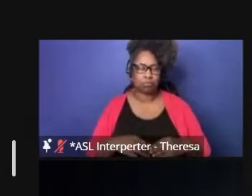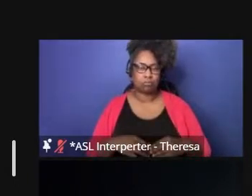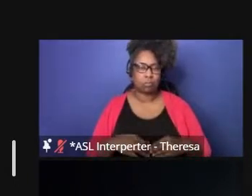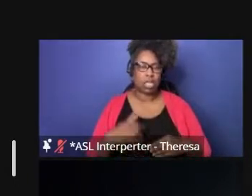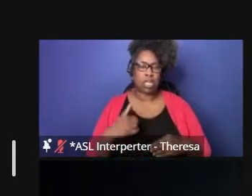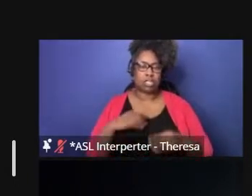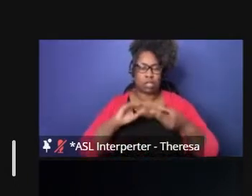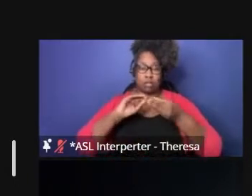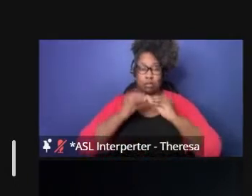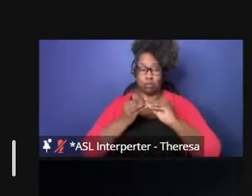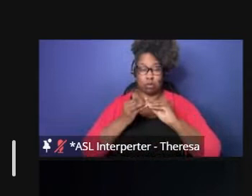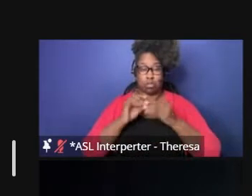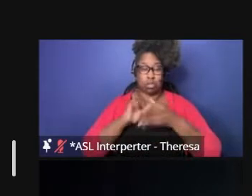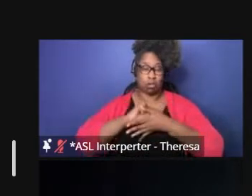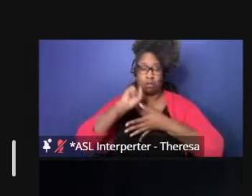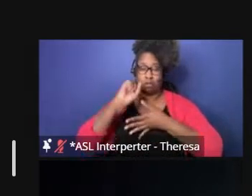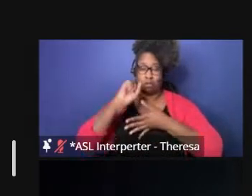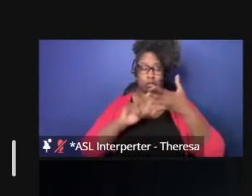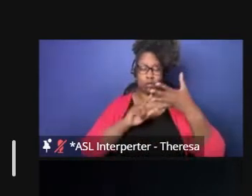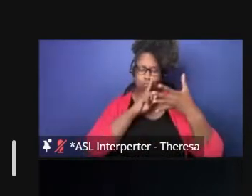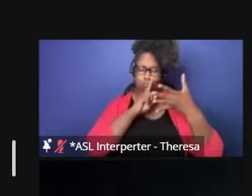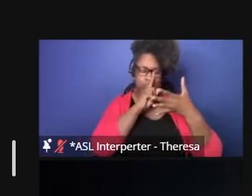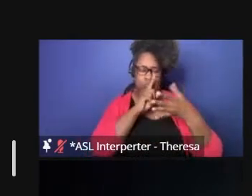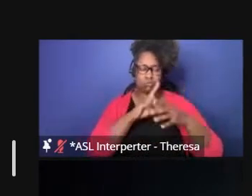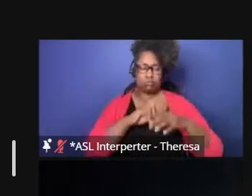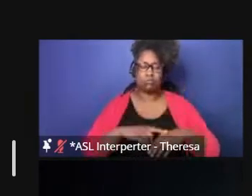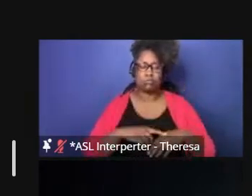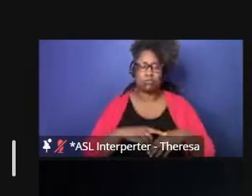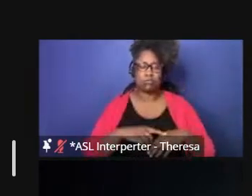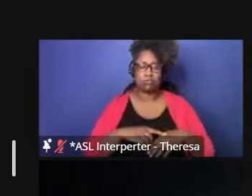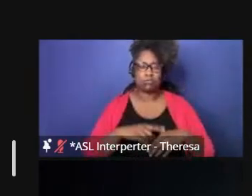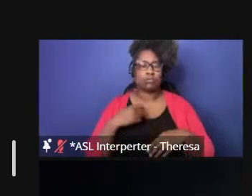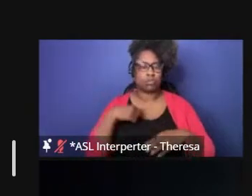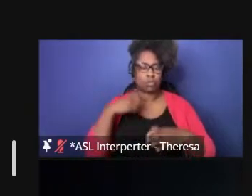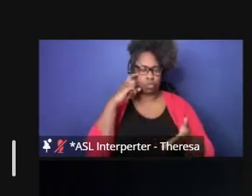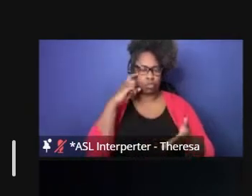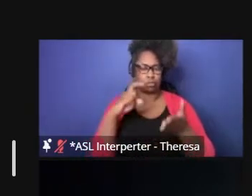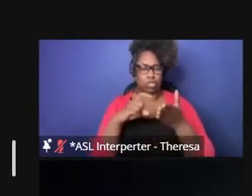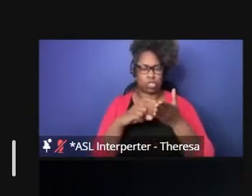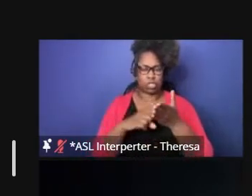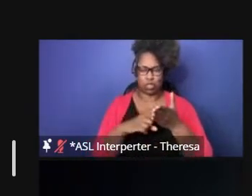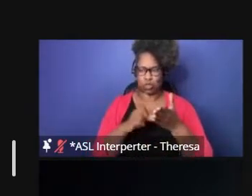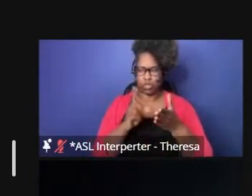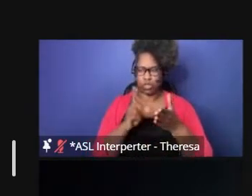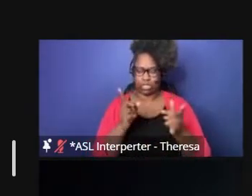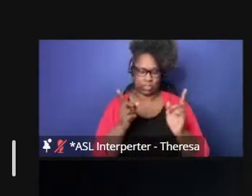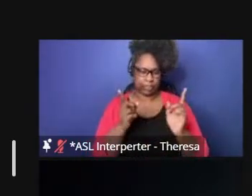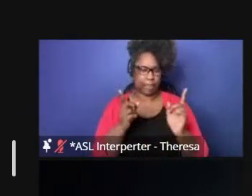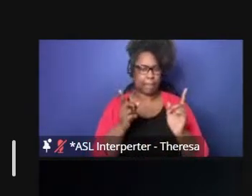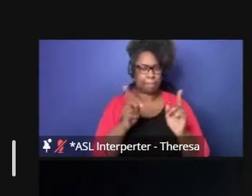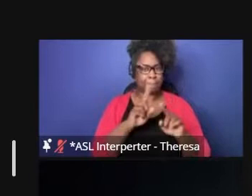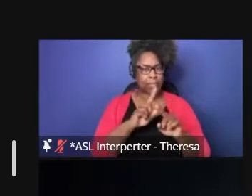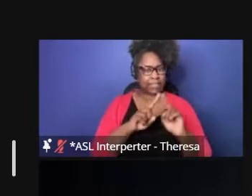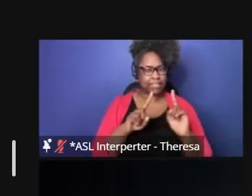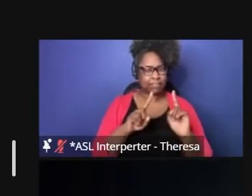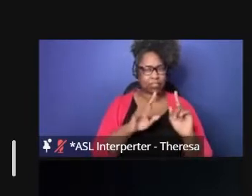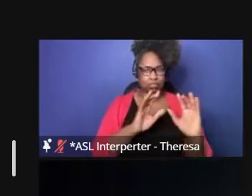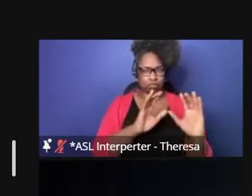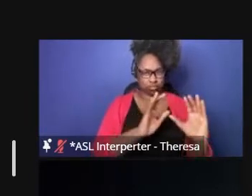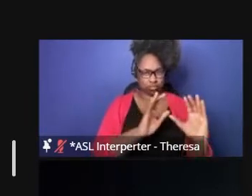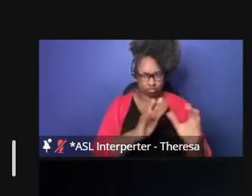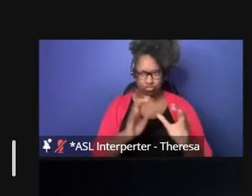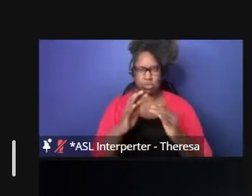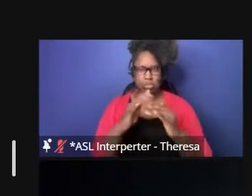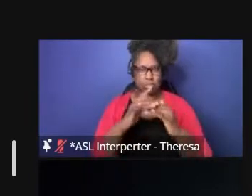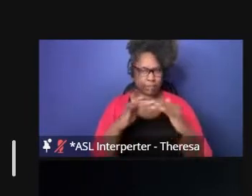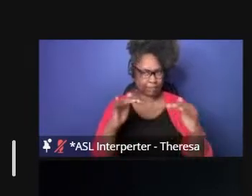here, but we found gaps, right? When we were looking for different groups of folks, we